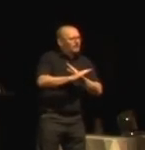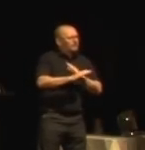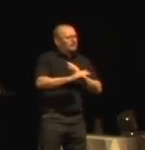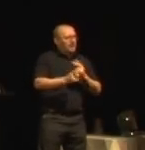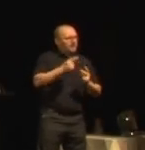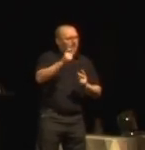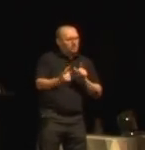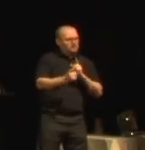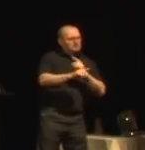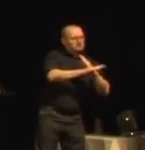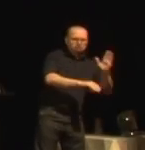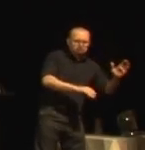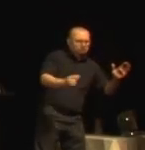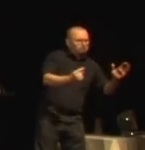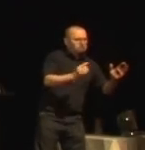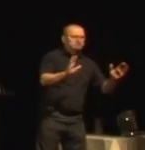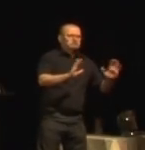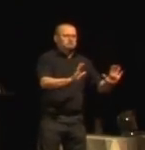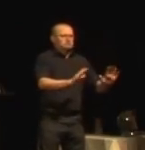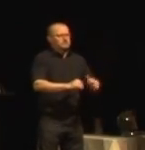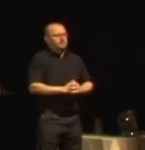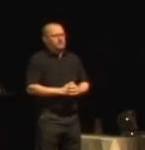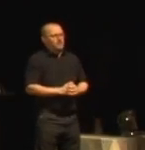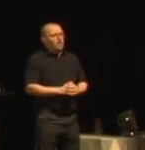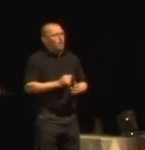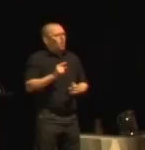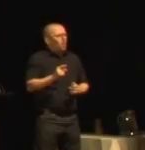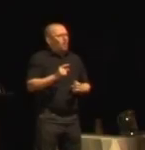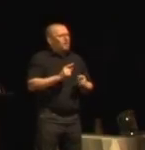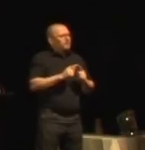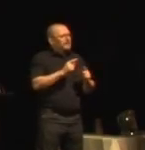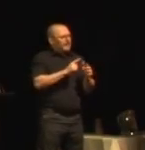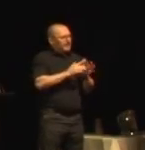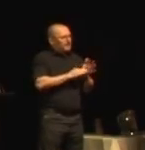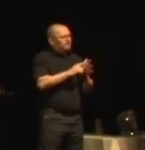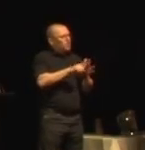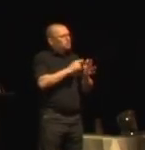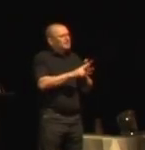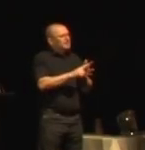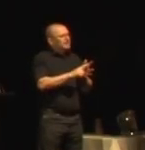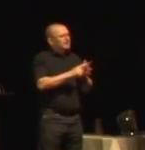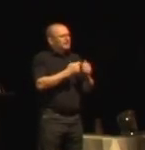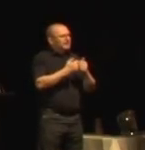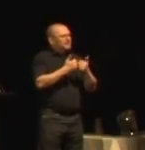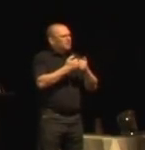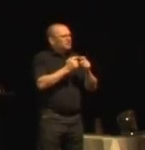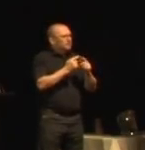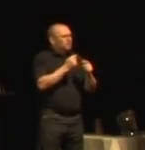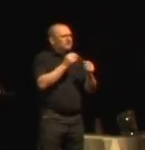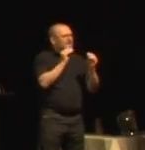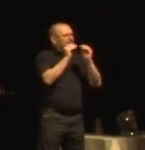or simulated physical contact, such as the emoji kiss, and without affirmative consent is not